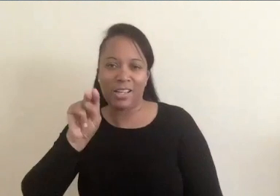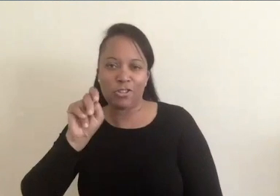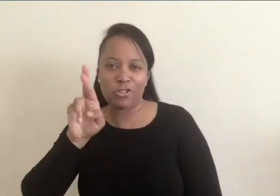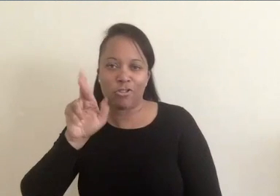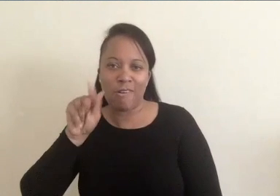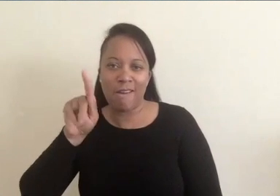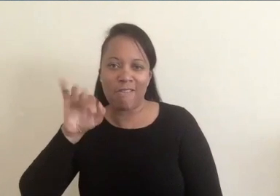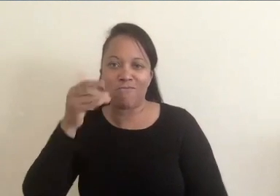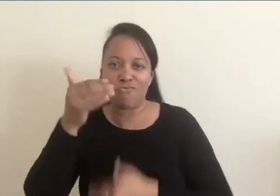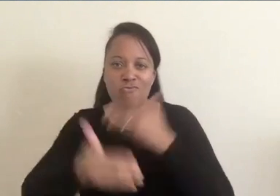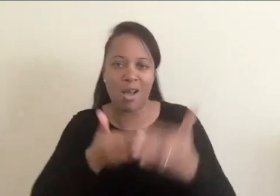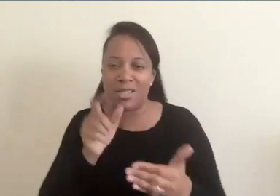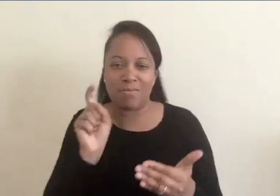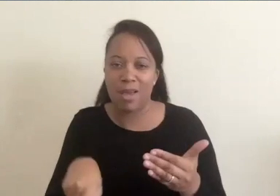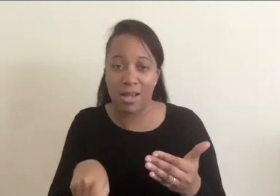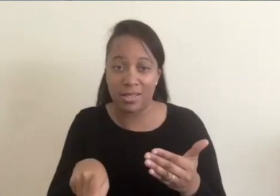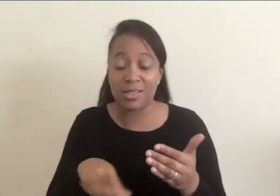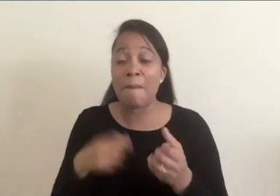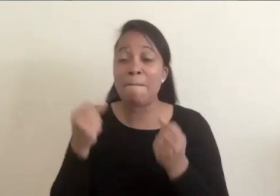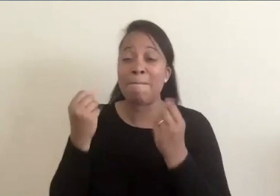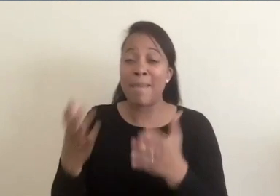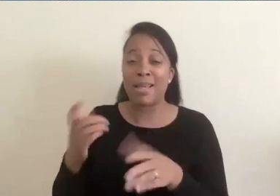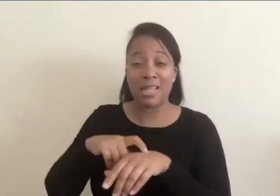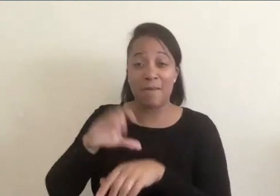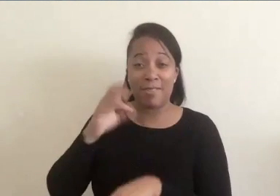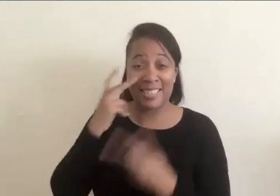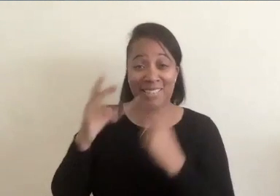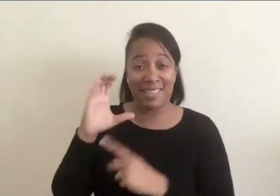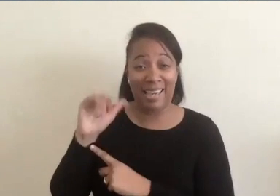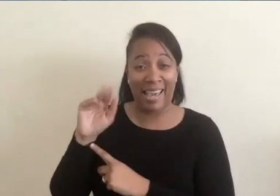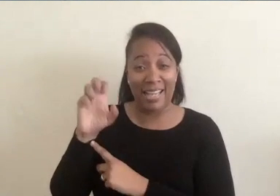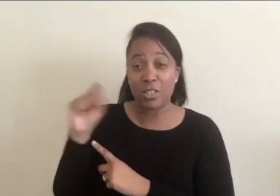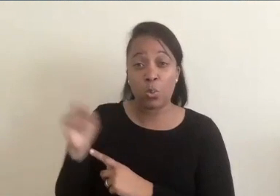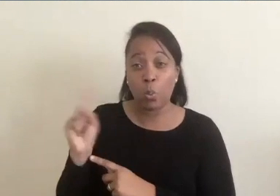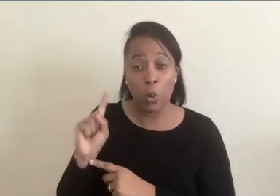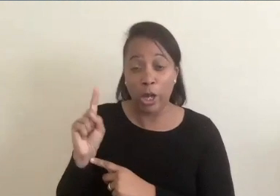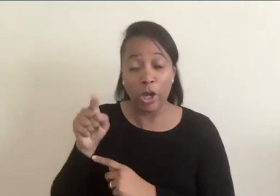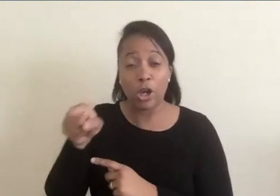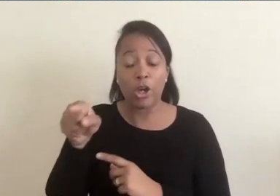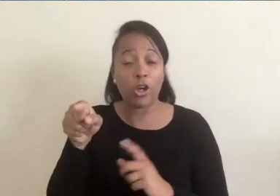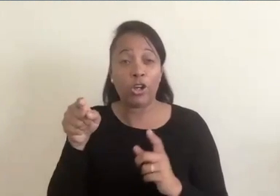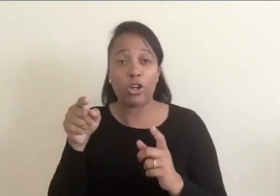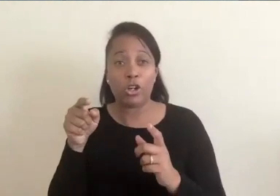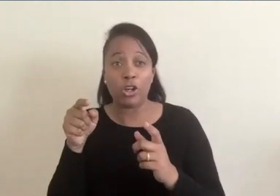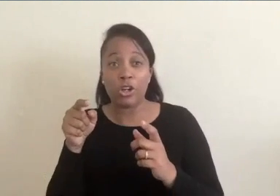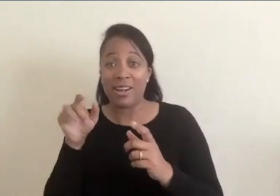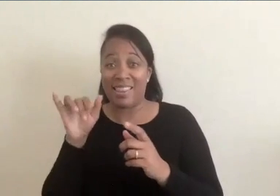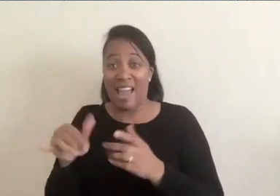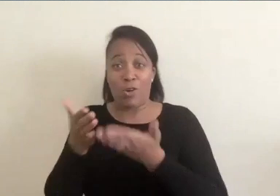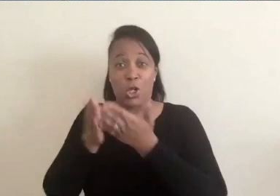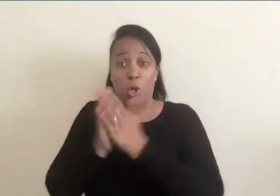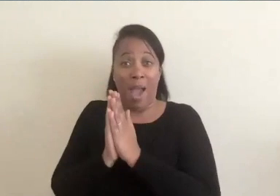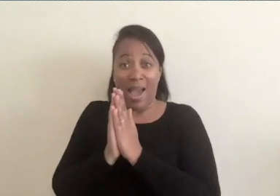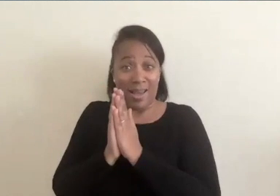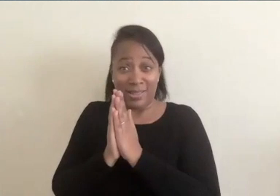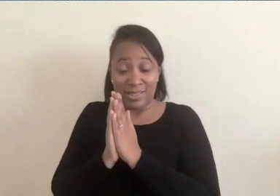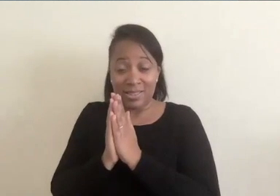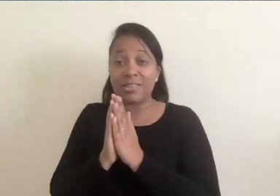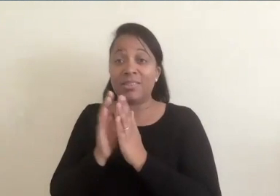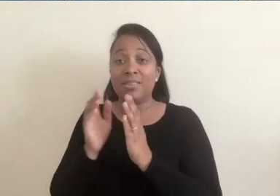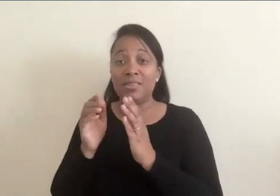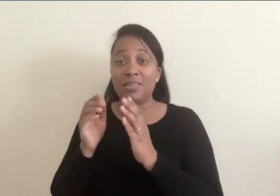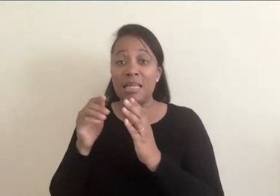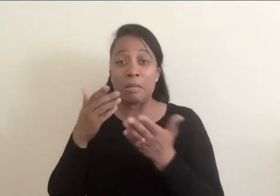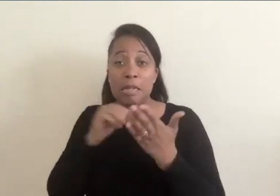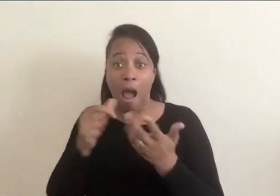are where there's an unreasonable request made. What the employee is asking for is not going to happen, but